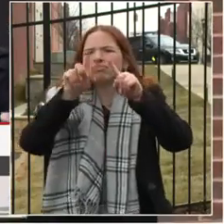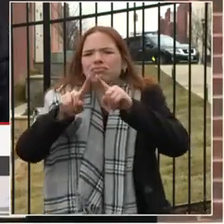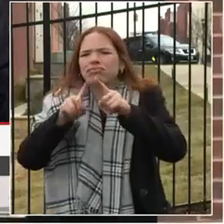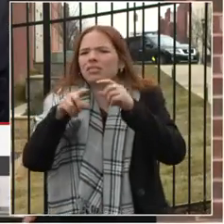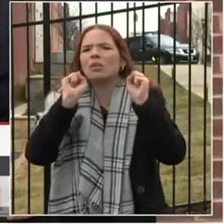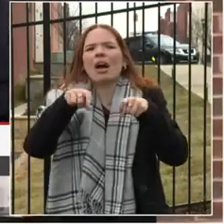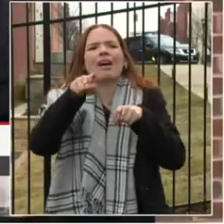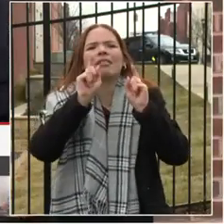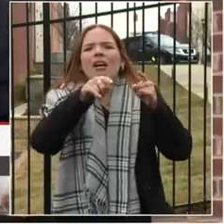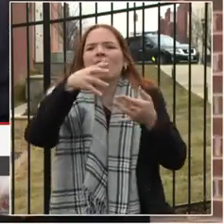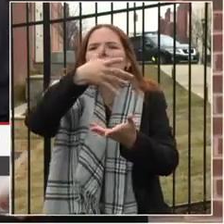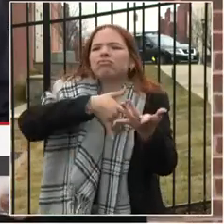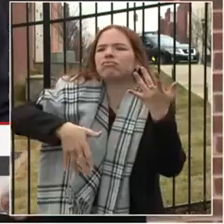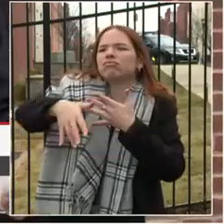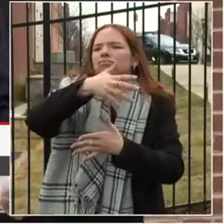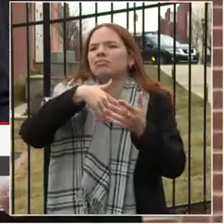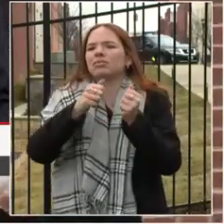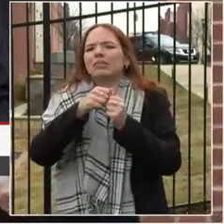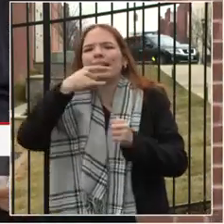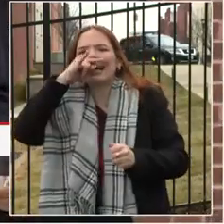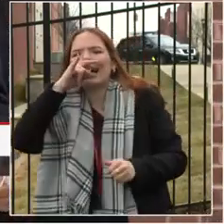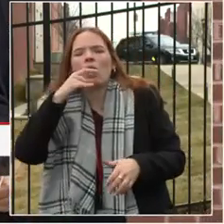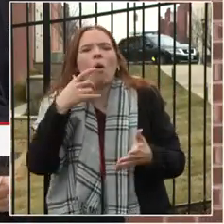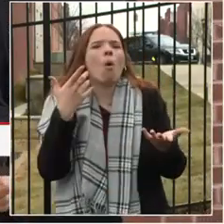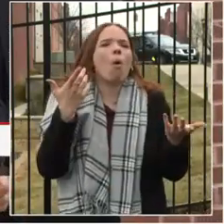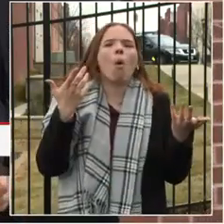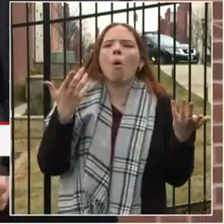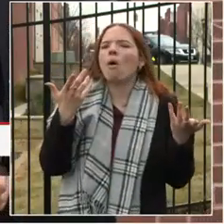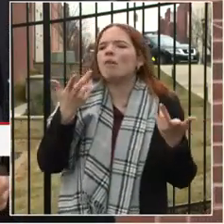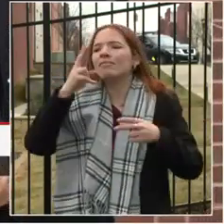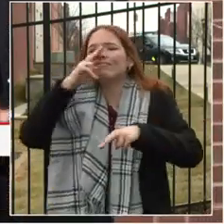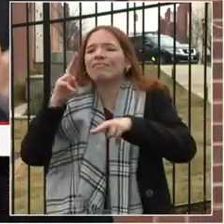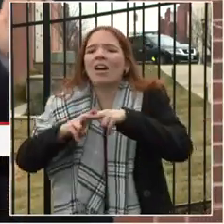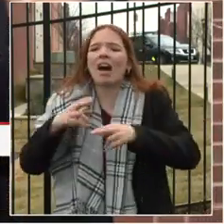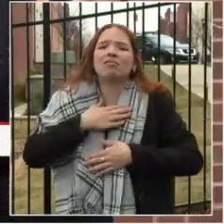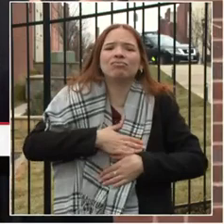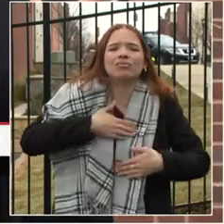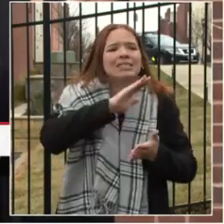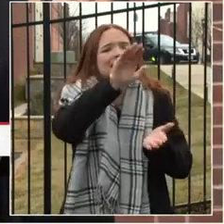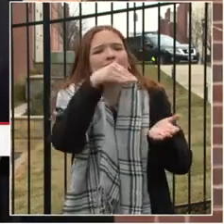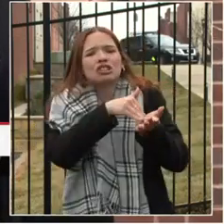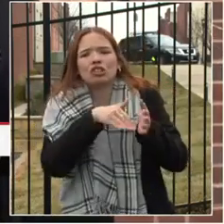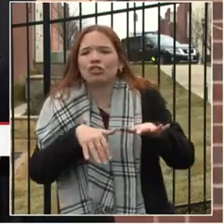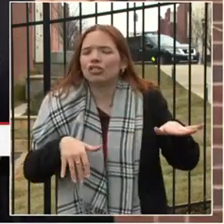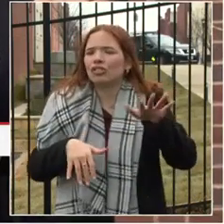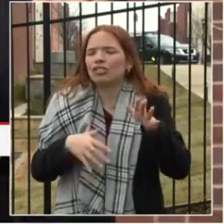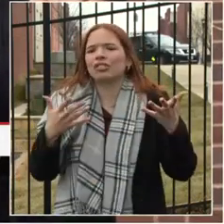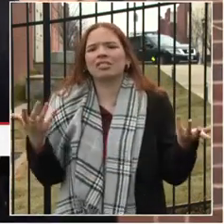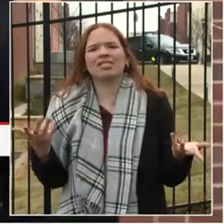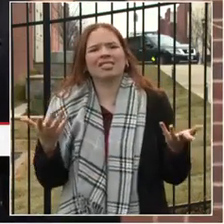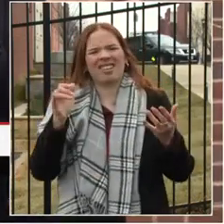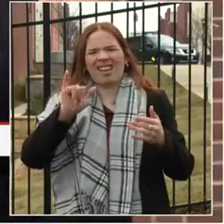kids or have some fun at one of our recreation centers. You've got world-class